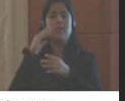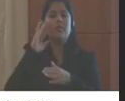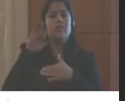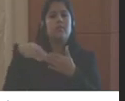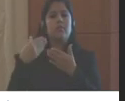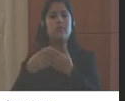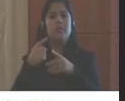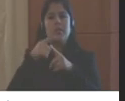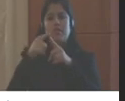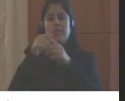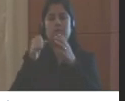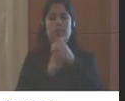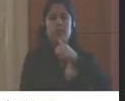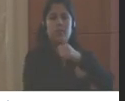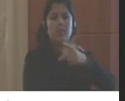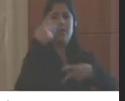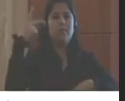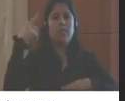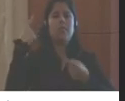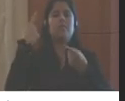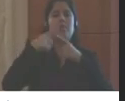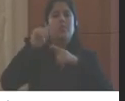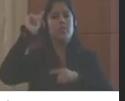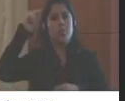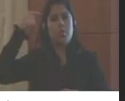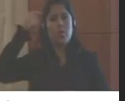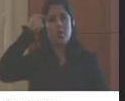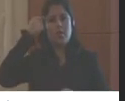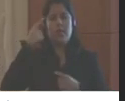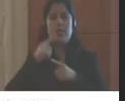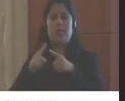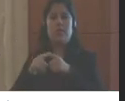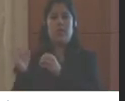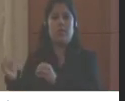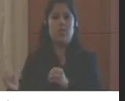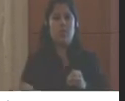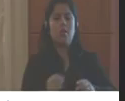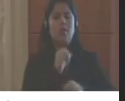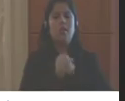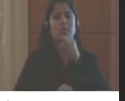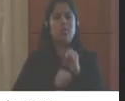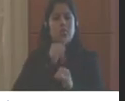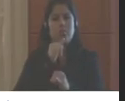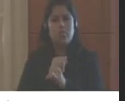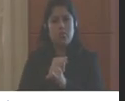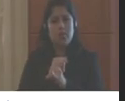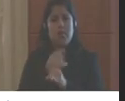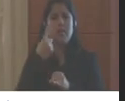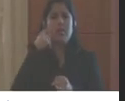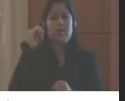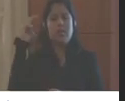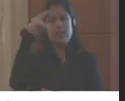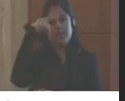his presentation based on policies changes focused on